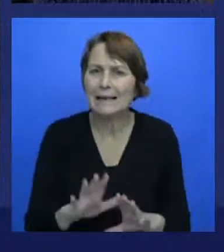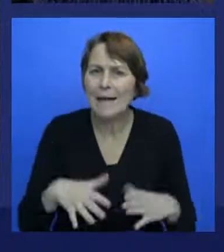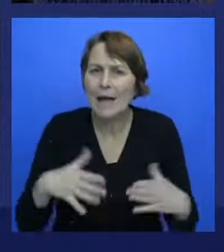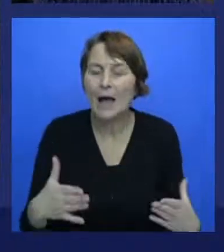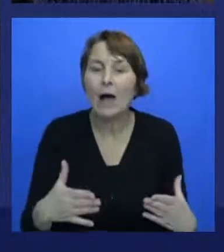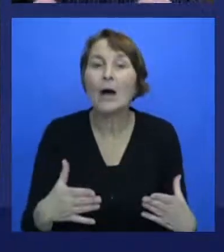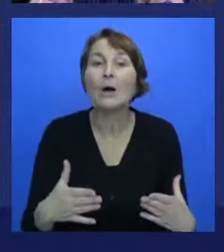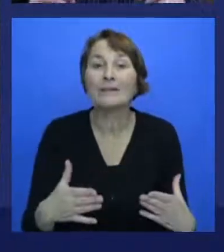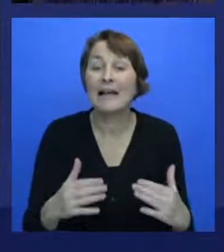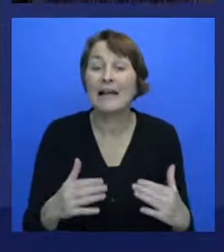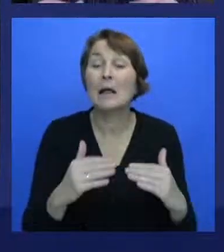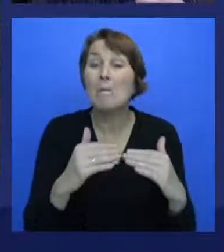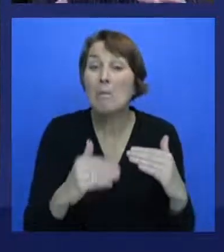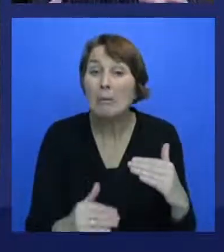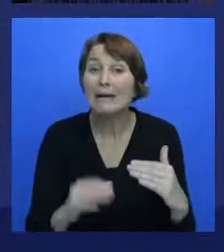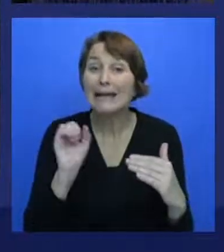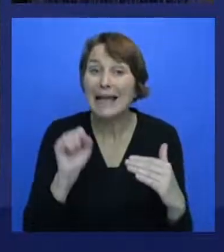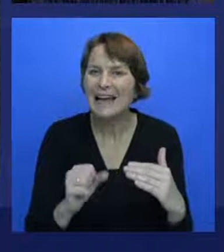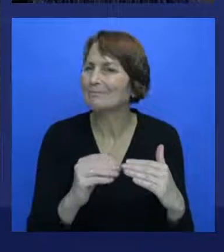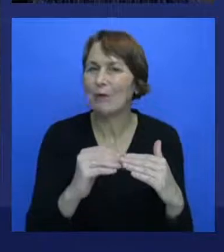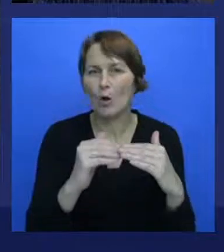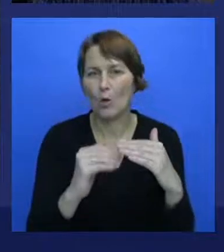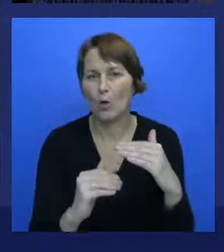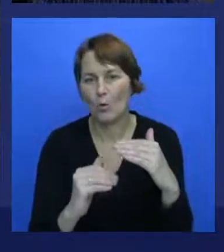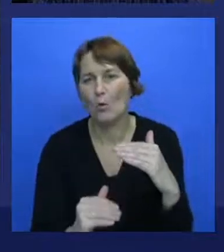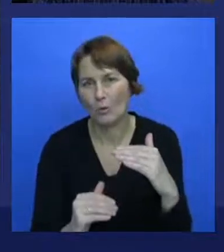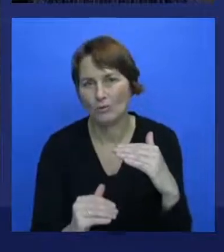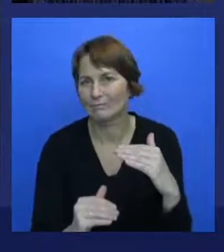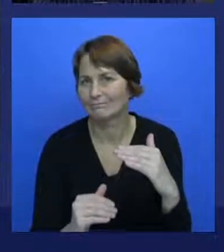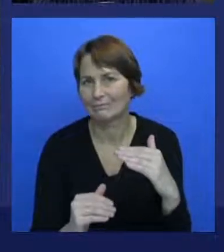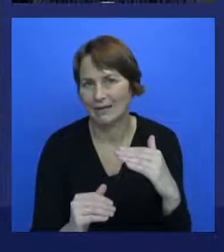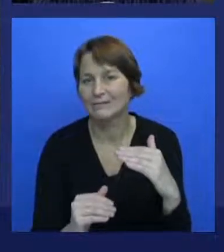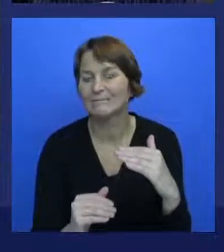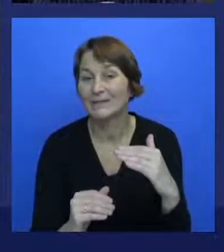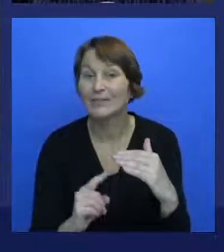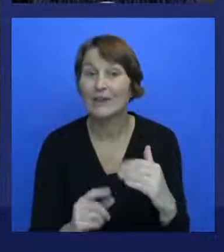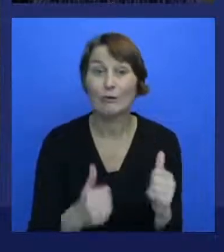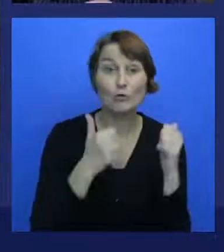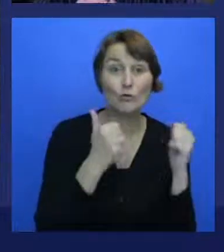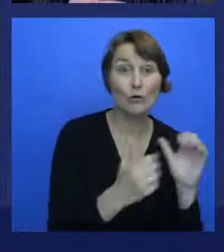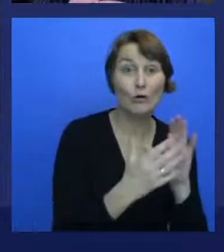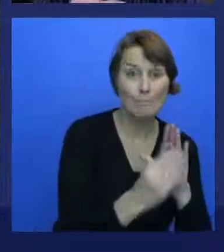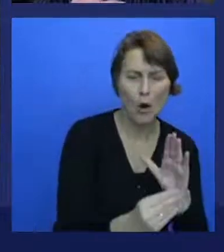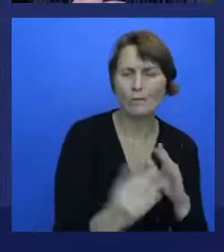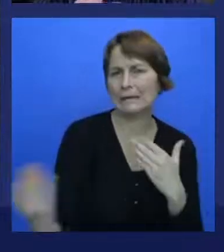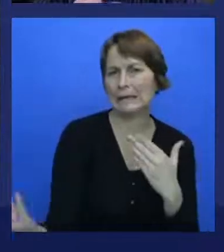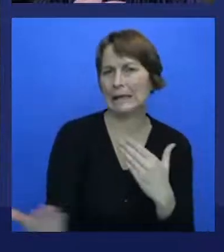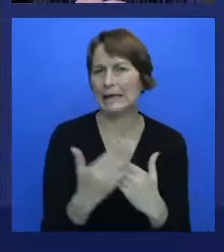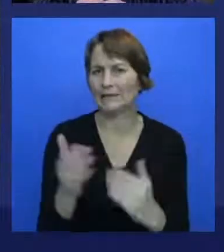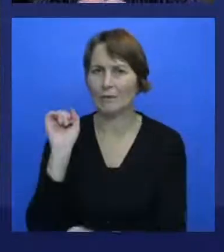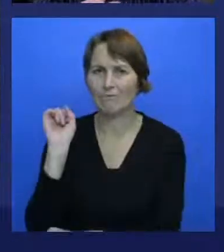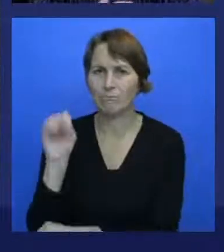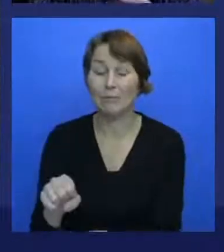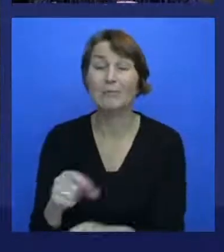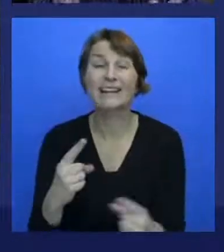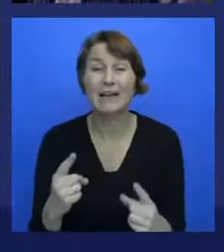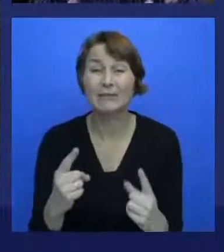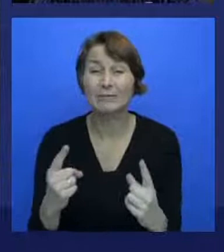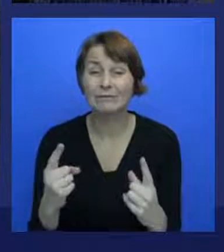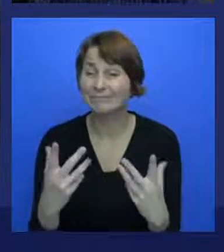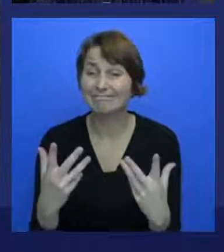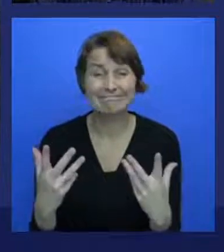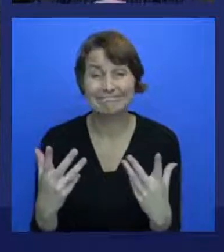lower, that it was a much more efficient way when you have a good model to actually execute these kinds of complex problems. Now, there's still